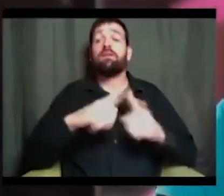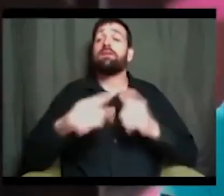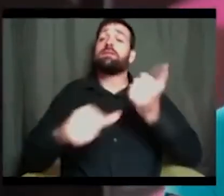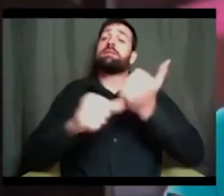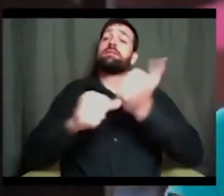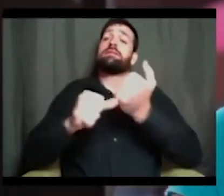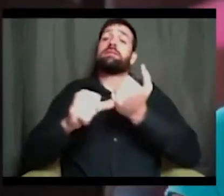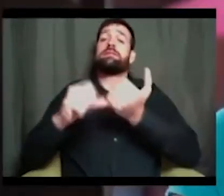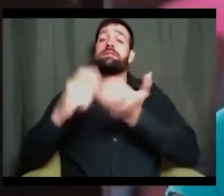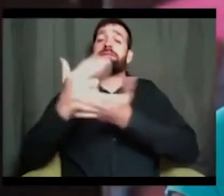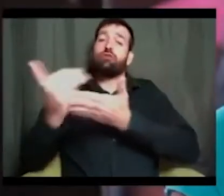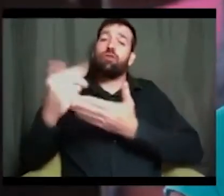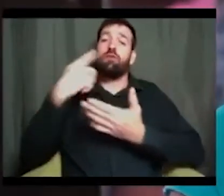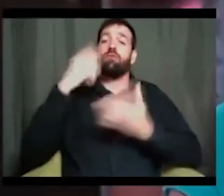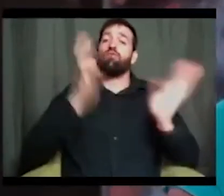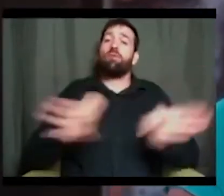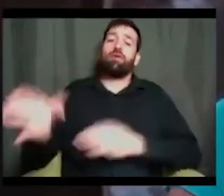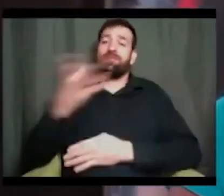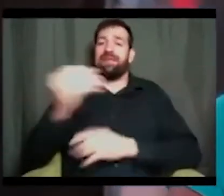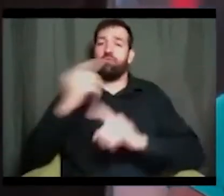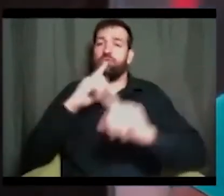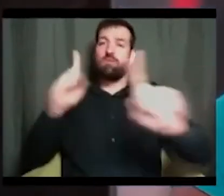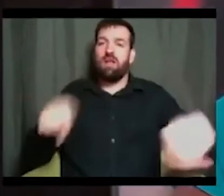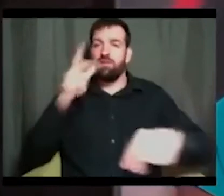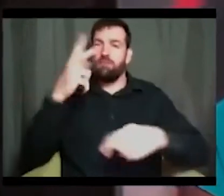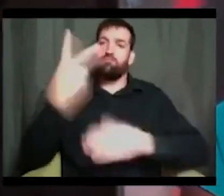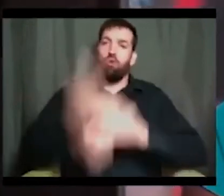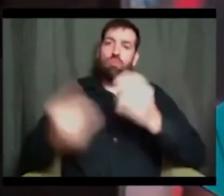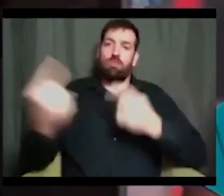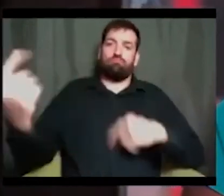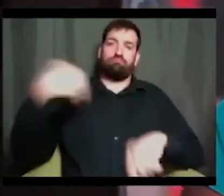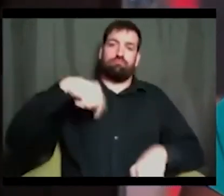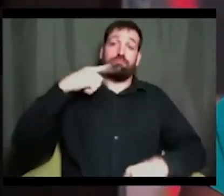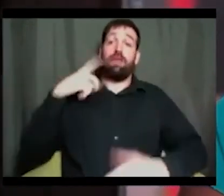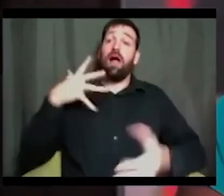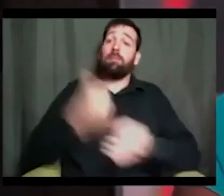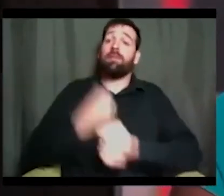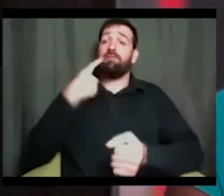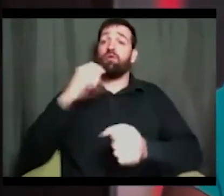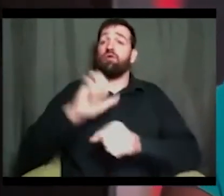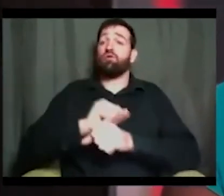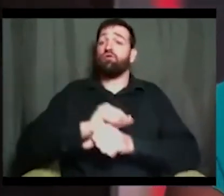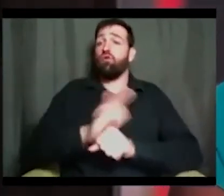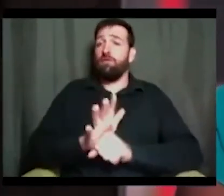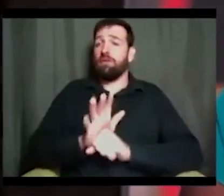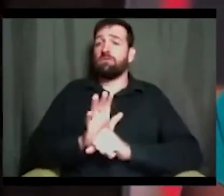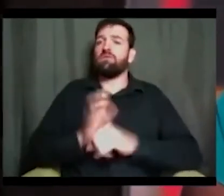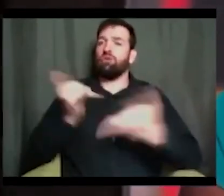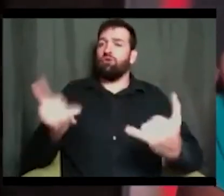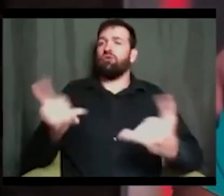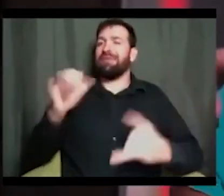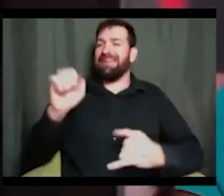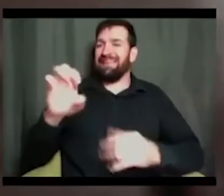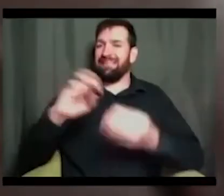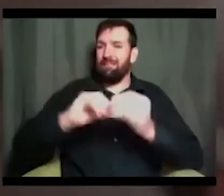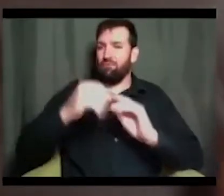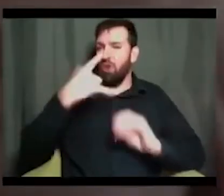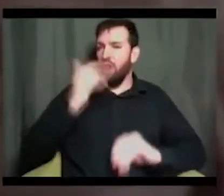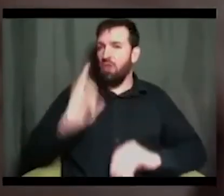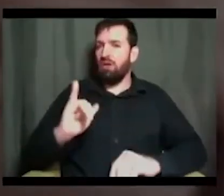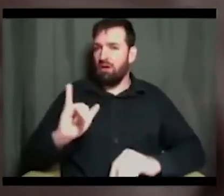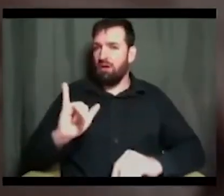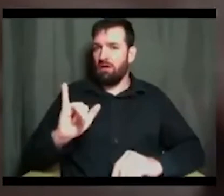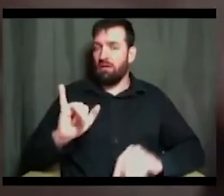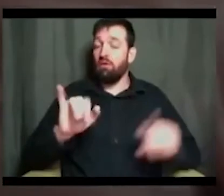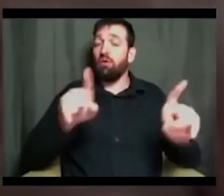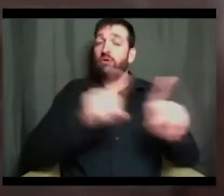and Response. They will both join us with an update on COVID here in our region and what current case numbers mean now and as we